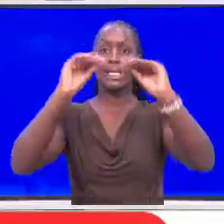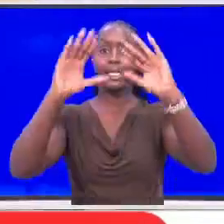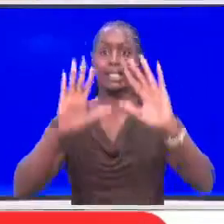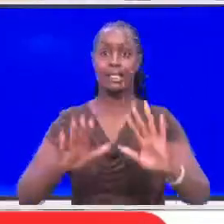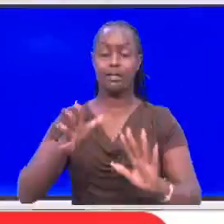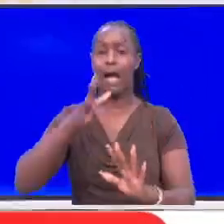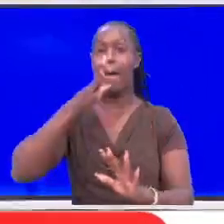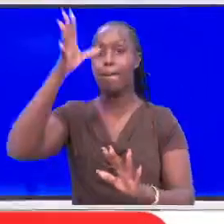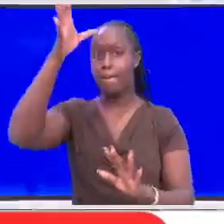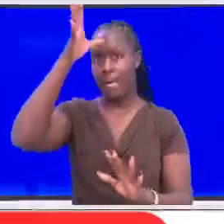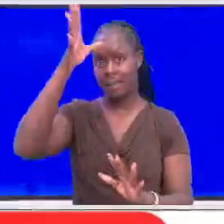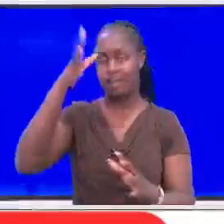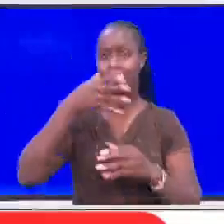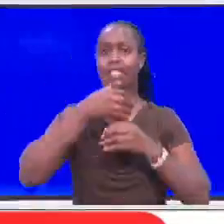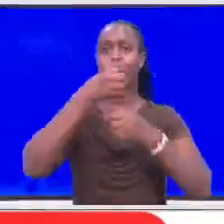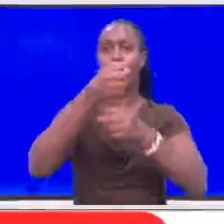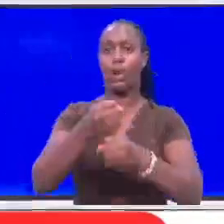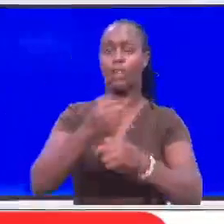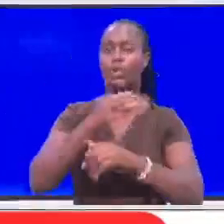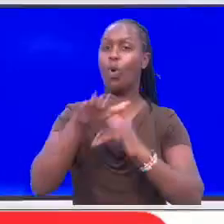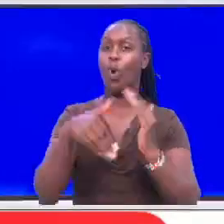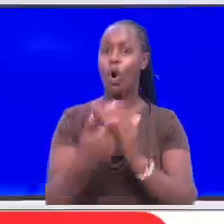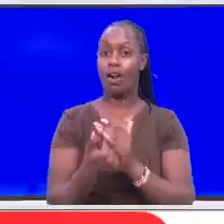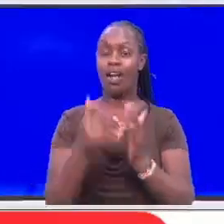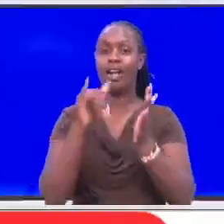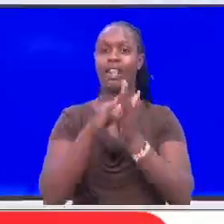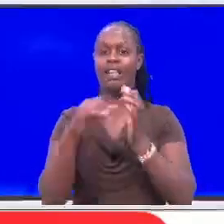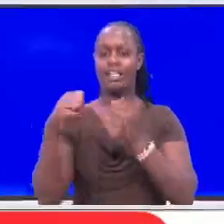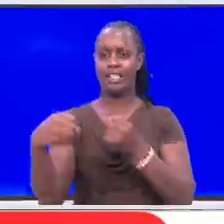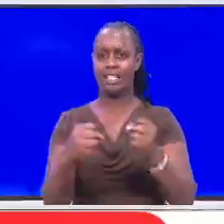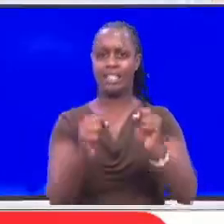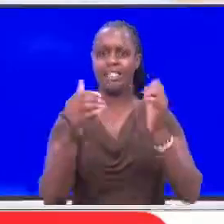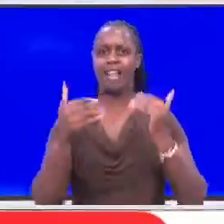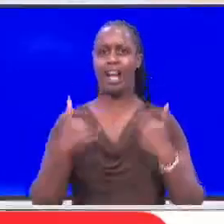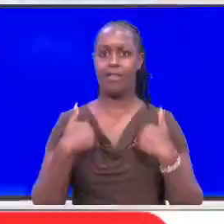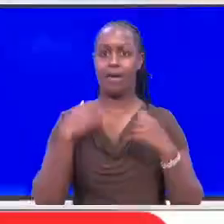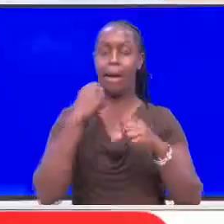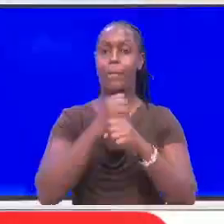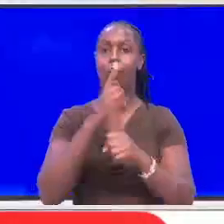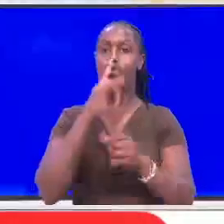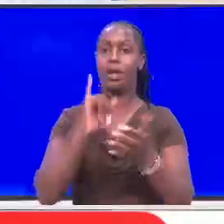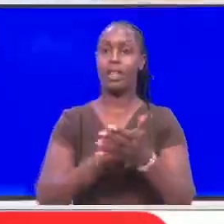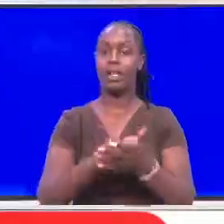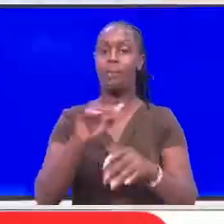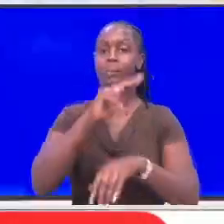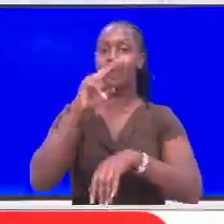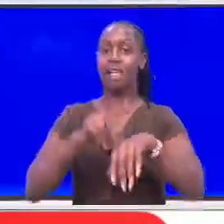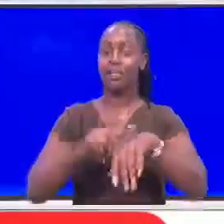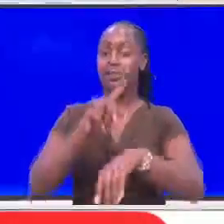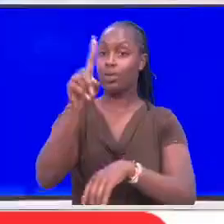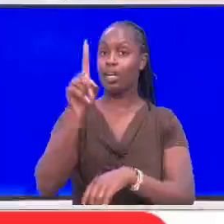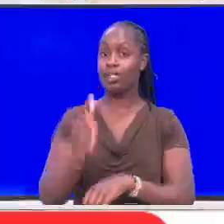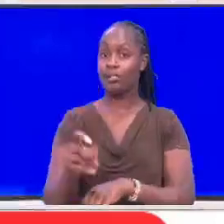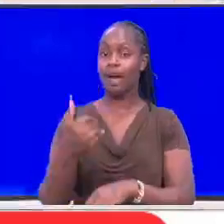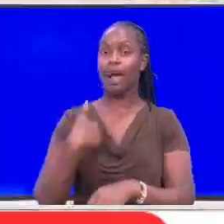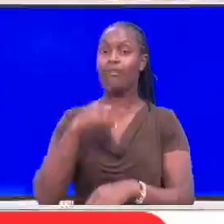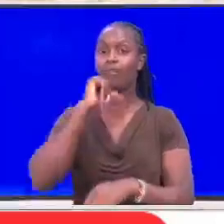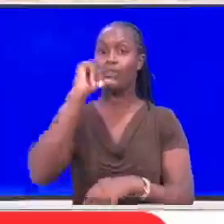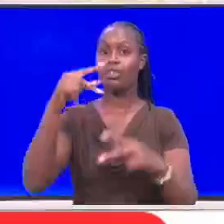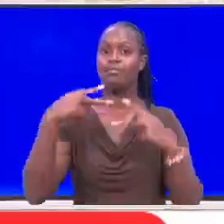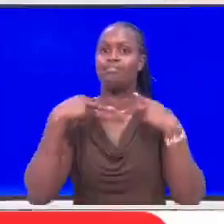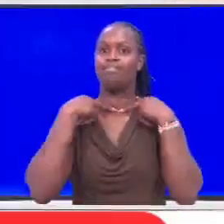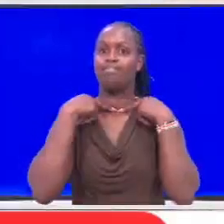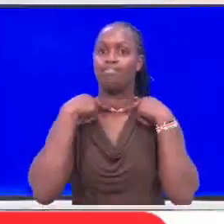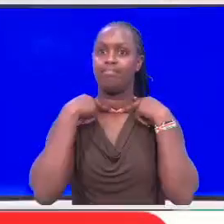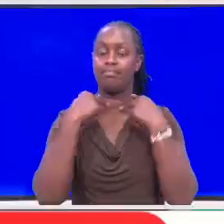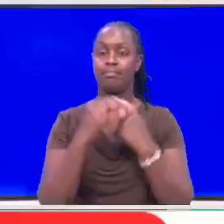wa elimu kuwa mikakati ipo kuhakikisha mtihani wa kitaifa haujatatizika kwa vyovyote vile.